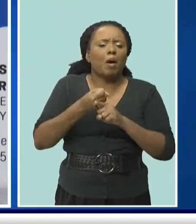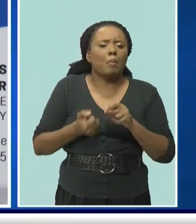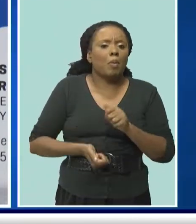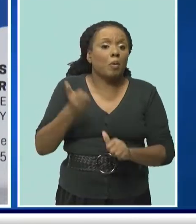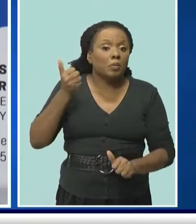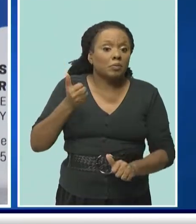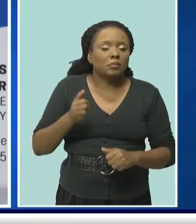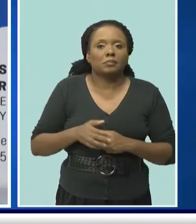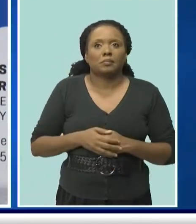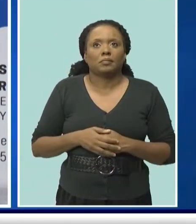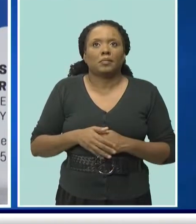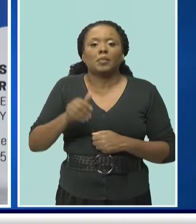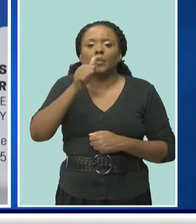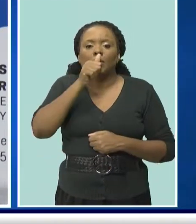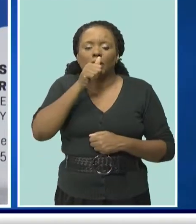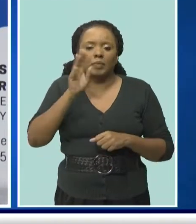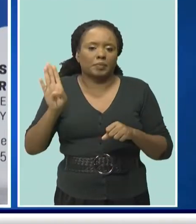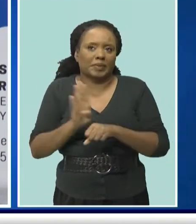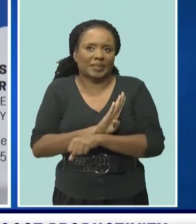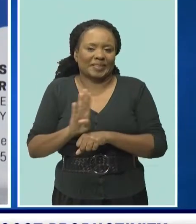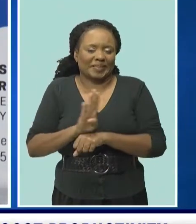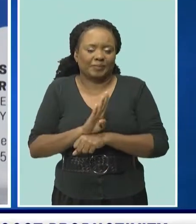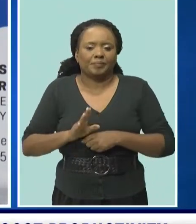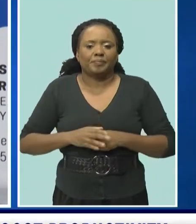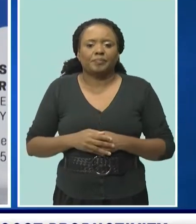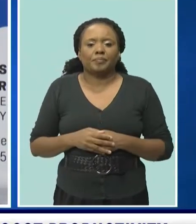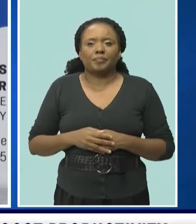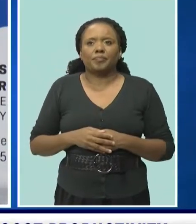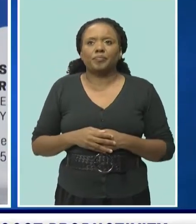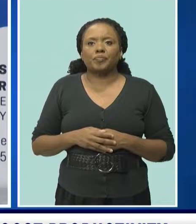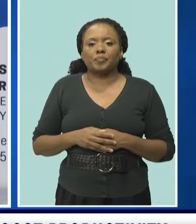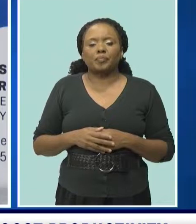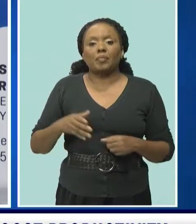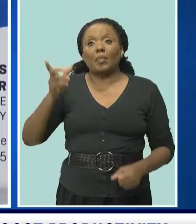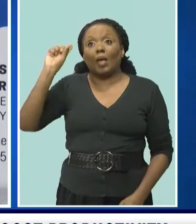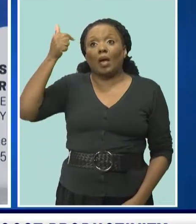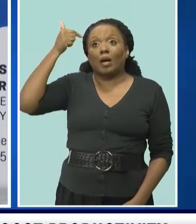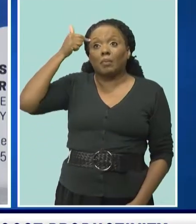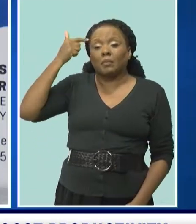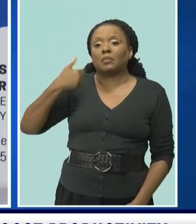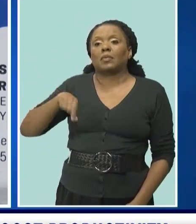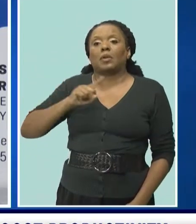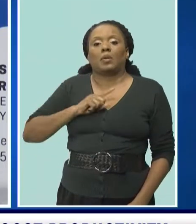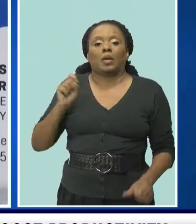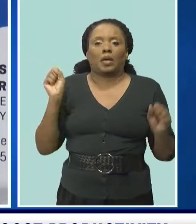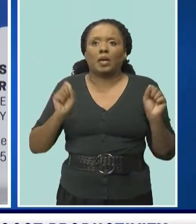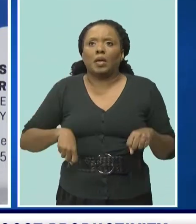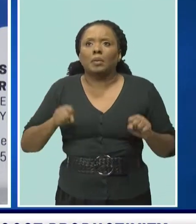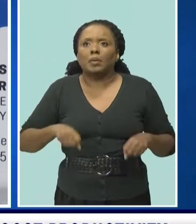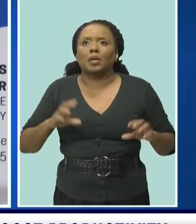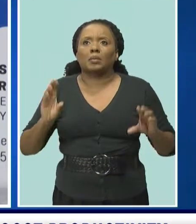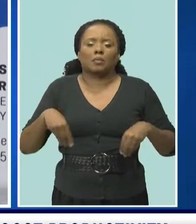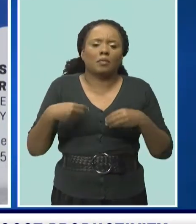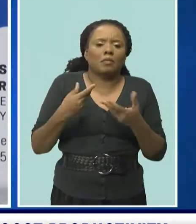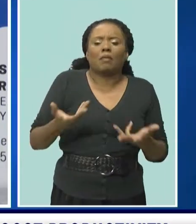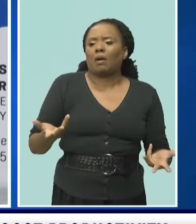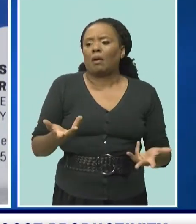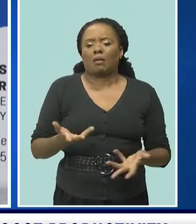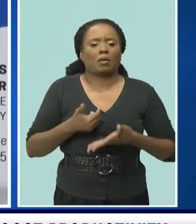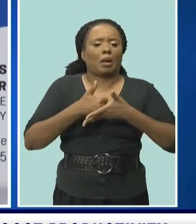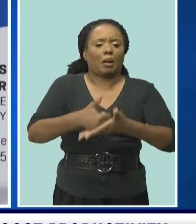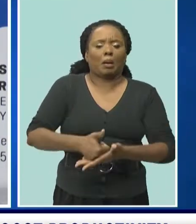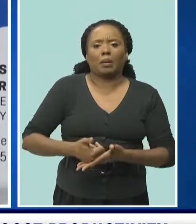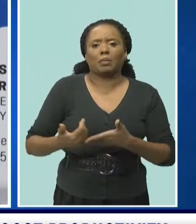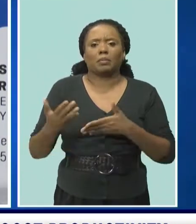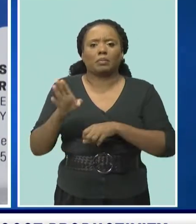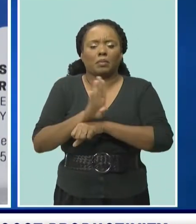the private sector. And government was able to flex itself and to provide its girth to help the country get